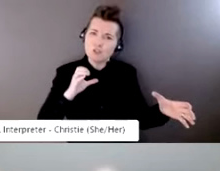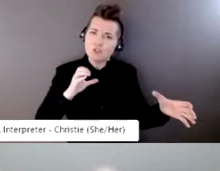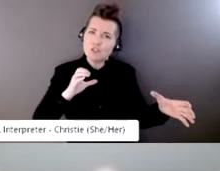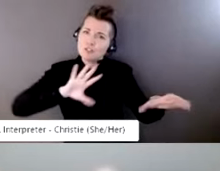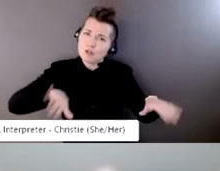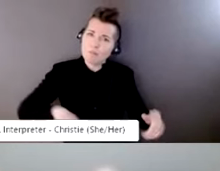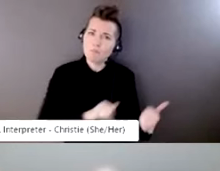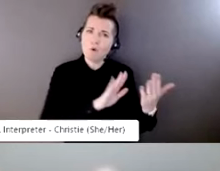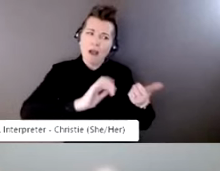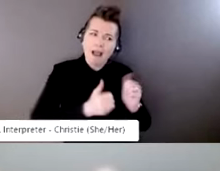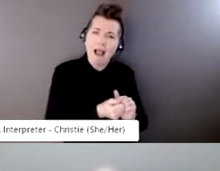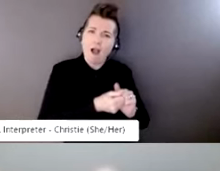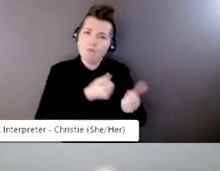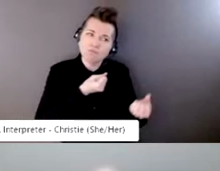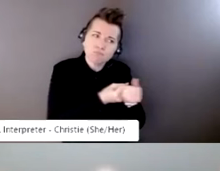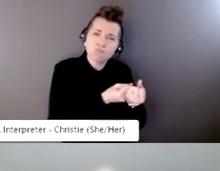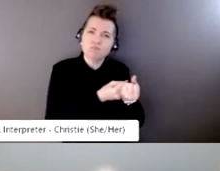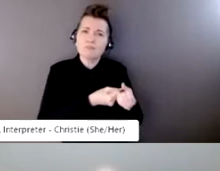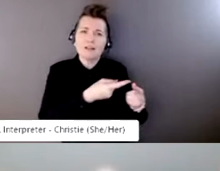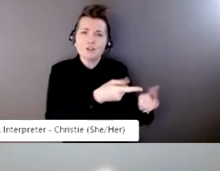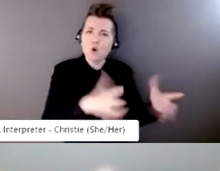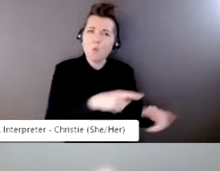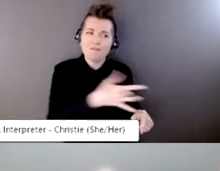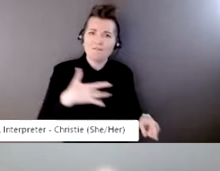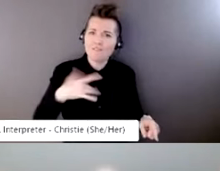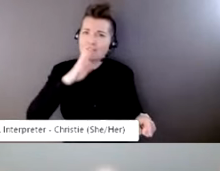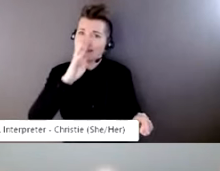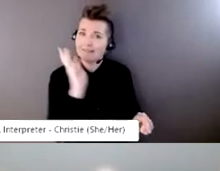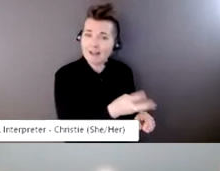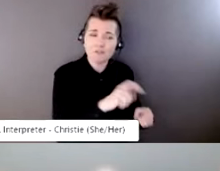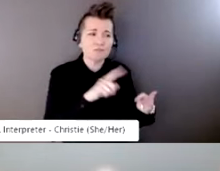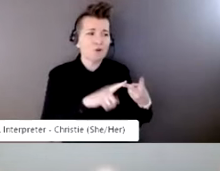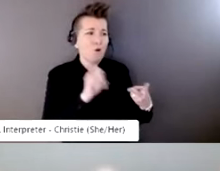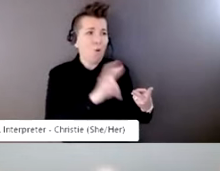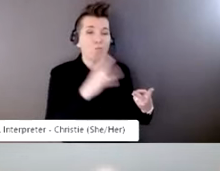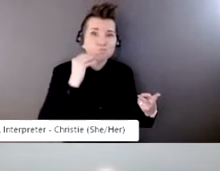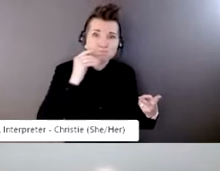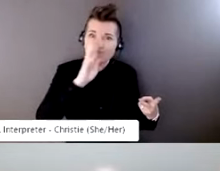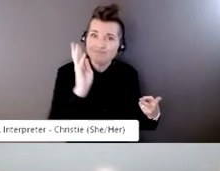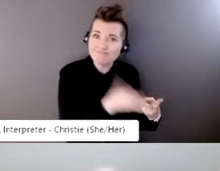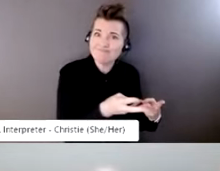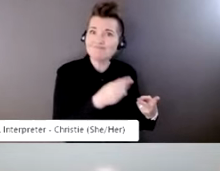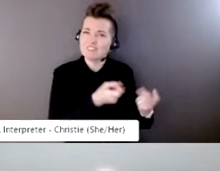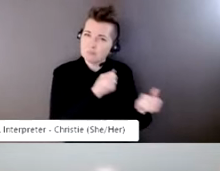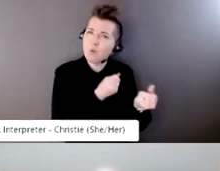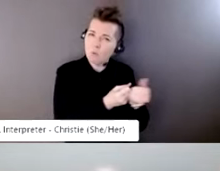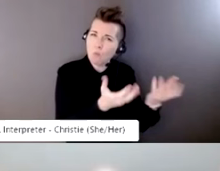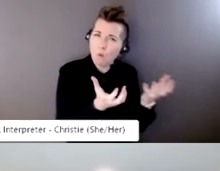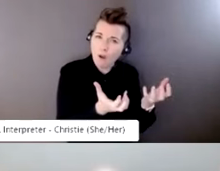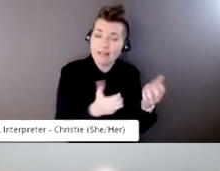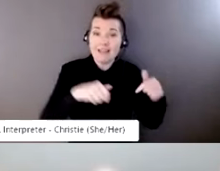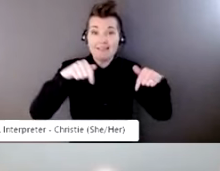elder abuse and neglect. So we do a lot of work around knowledge mobilization, collaborations like the one